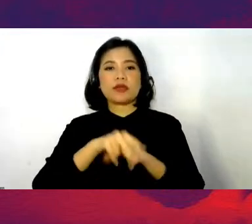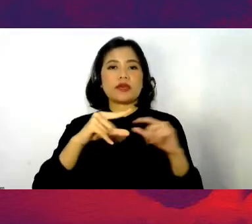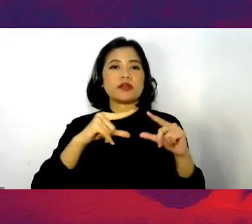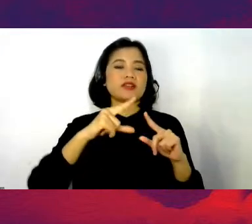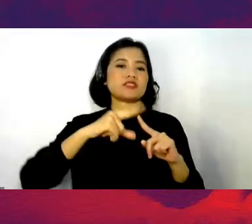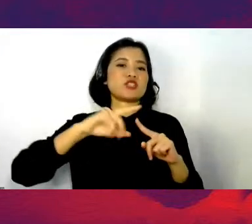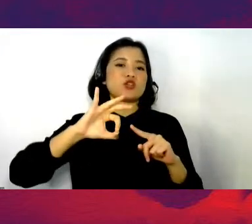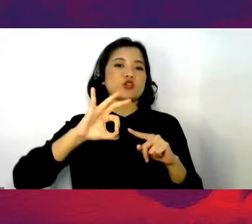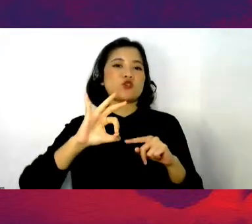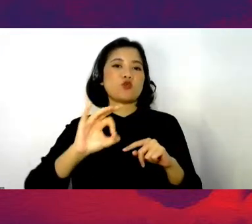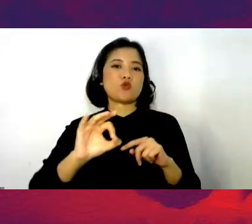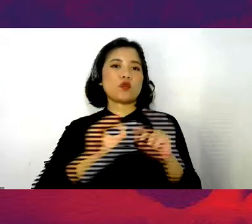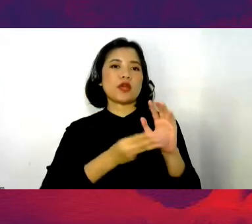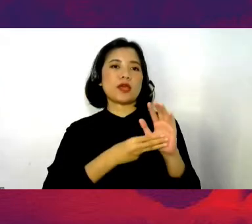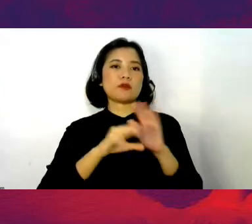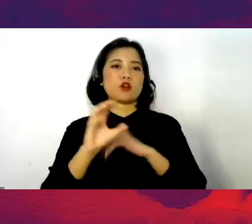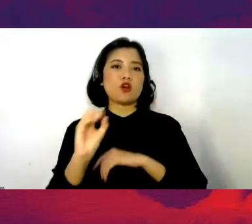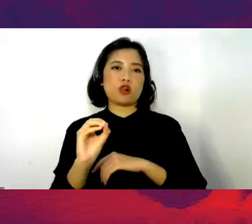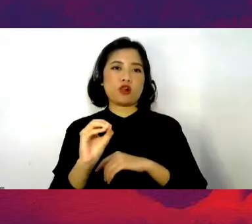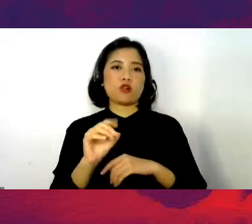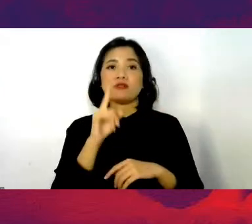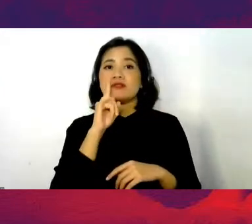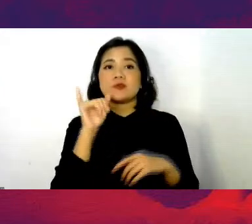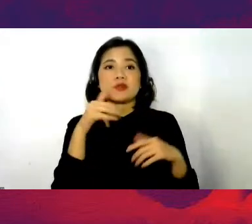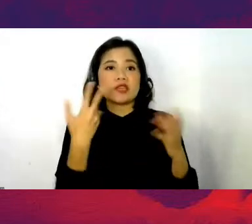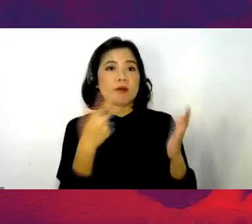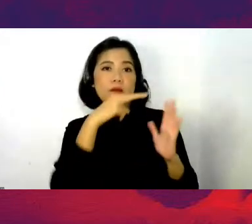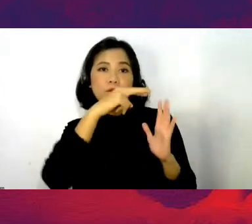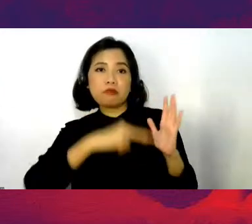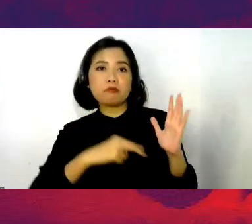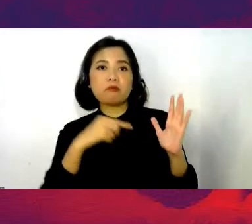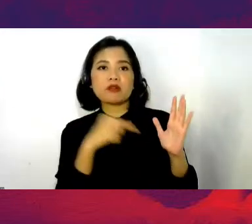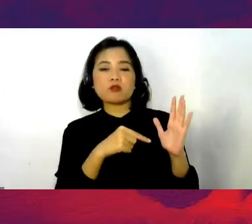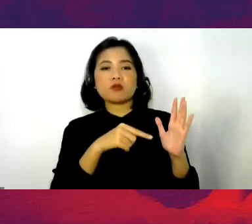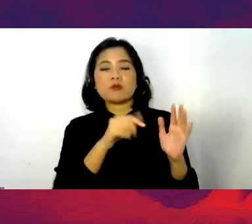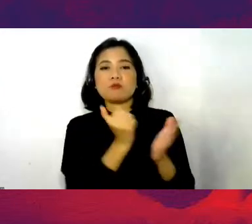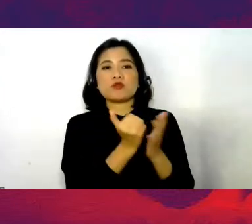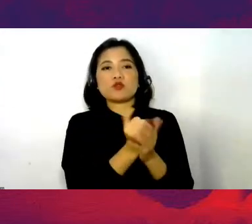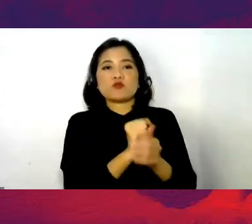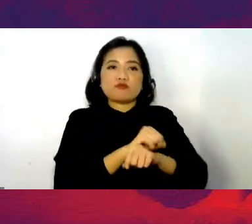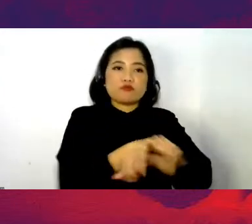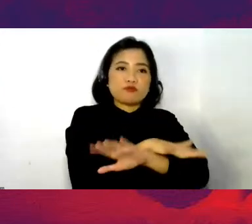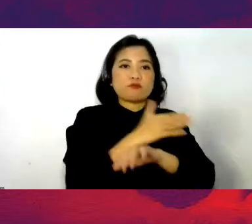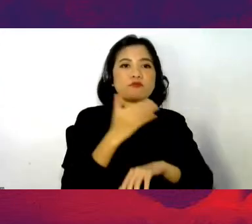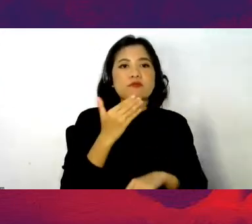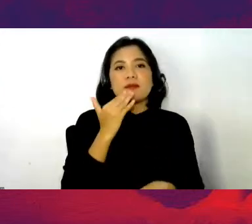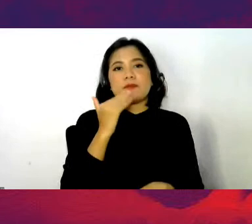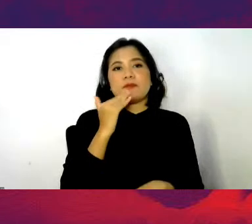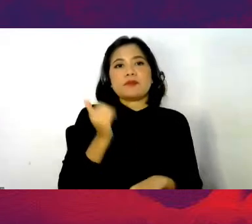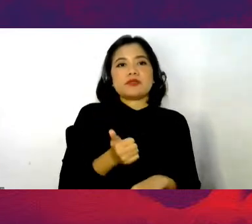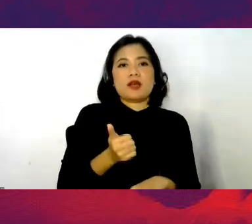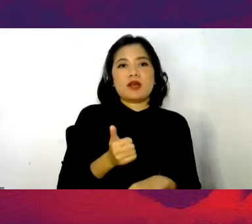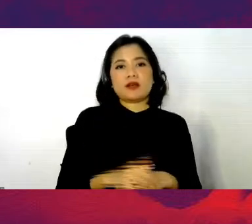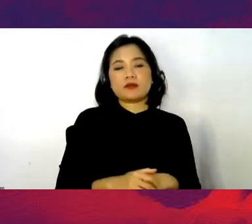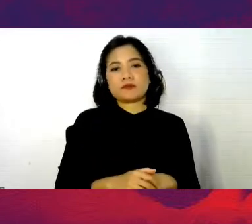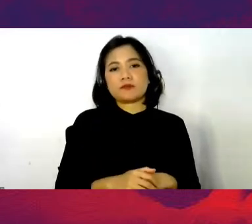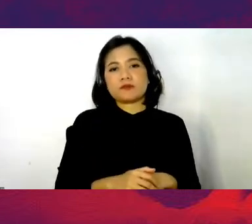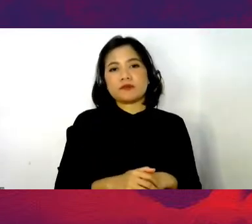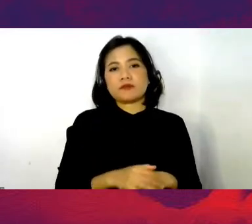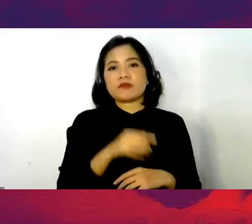0-1 matrix, describing who is deprived and in what dimension, and there it is. On the left-hand side,